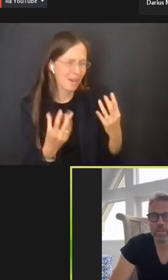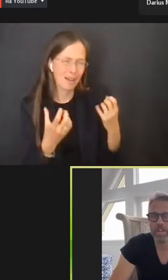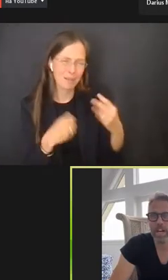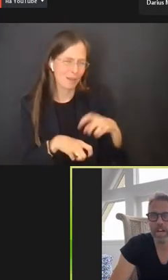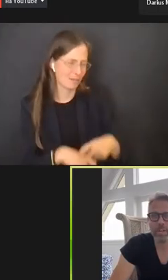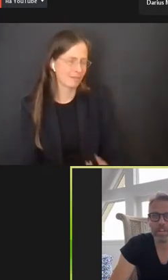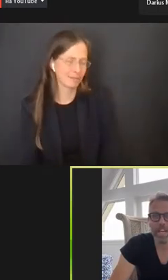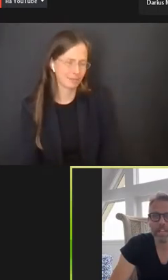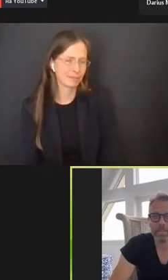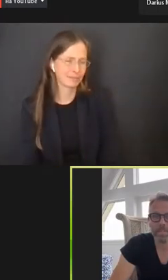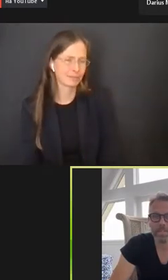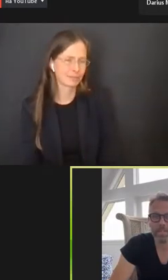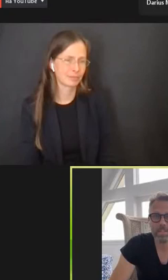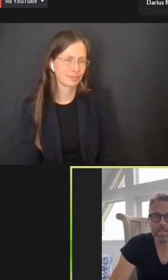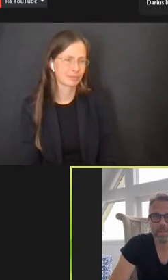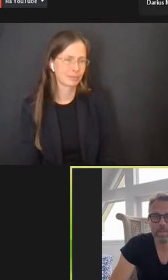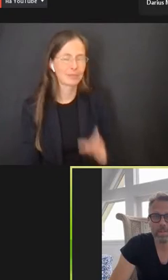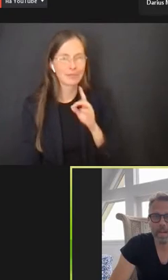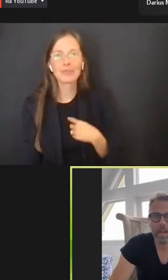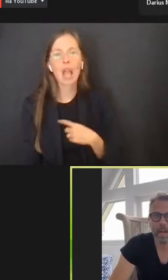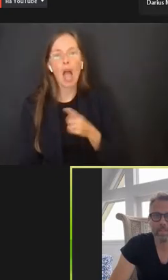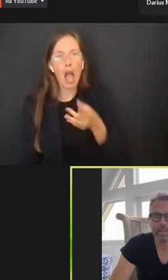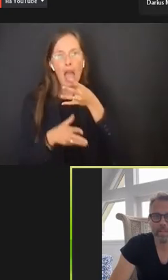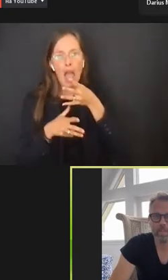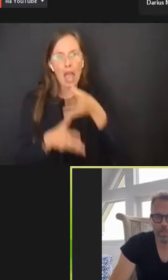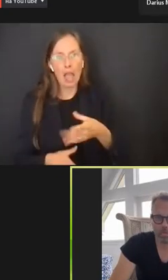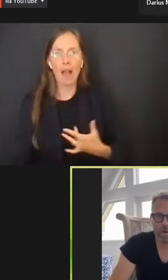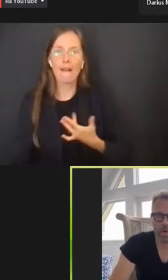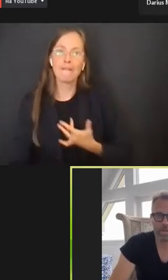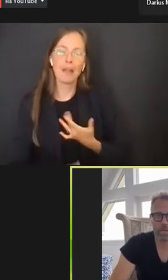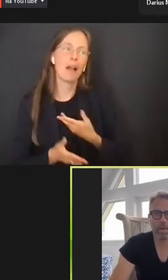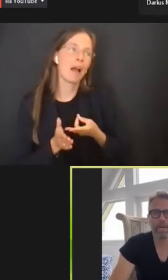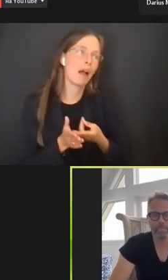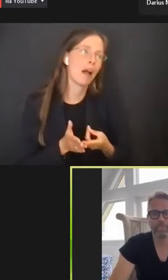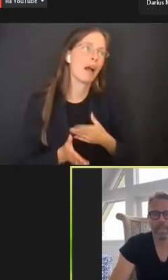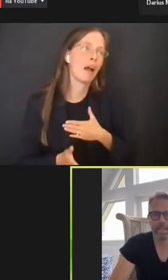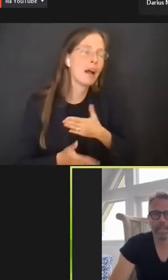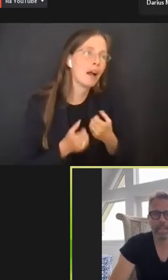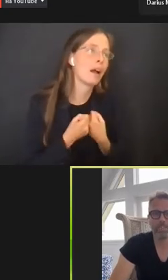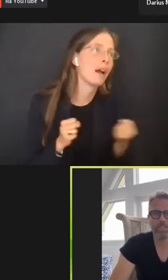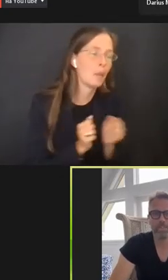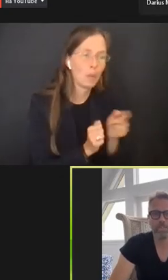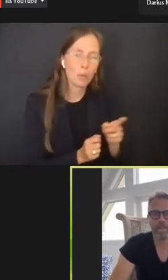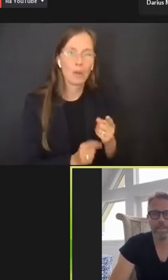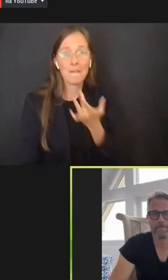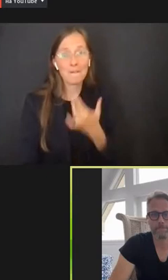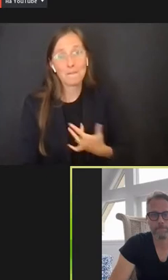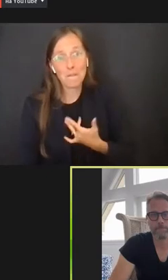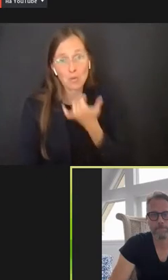So I really hate to be sincere with you. I feel like it feels wrong, but that's the